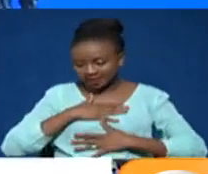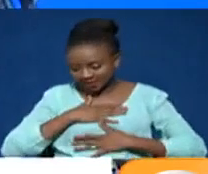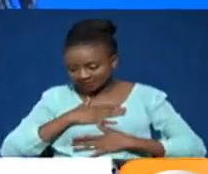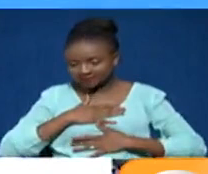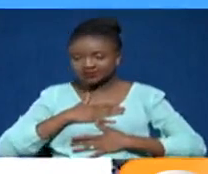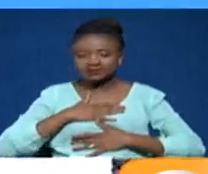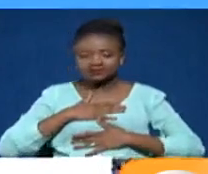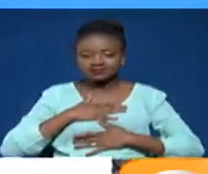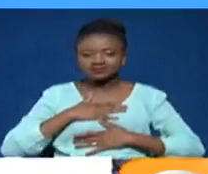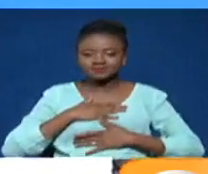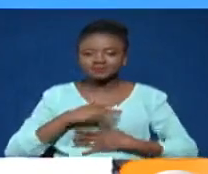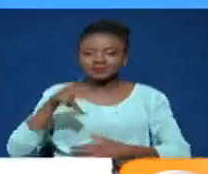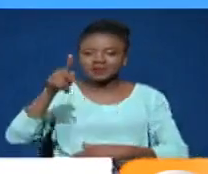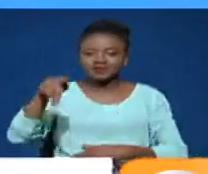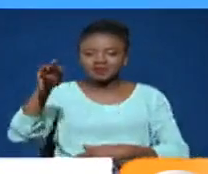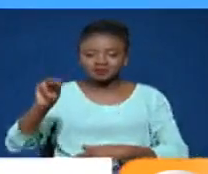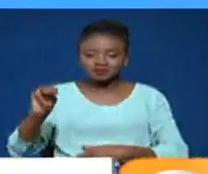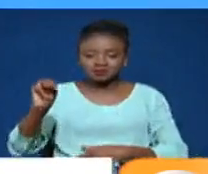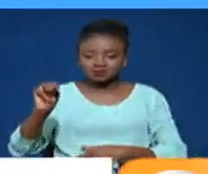incoming Prime Minister,